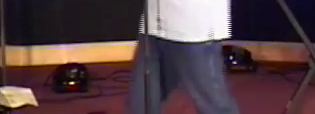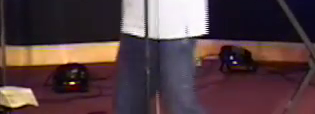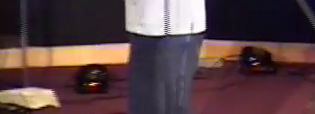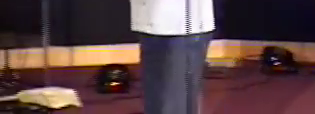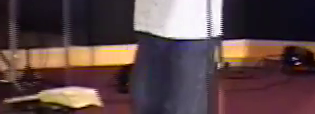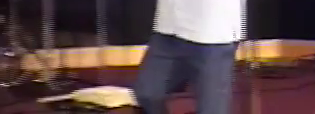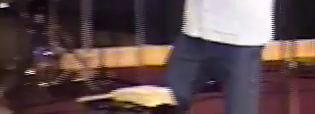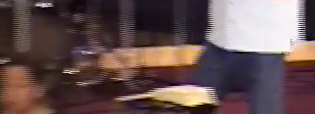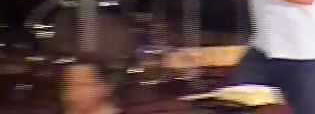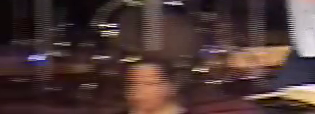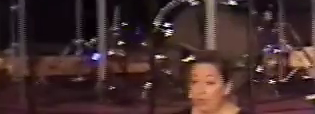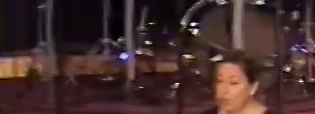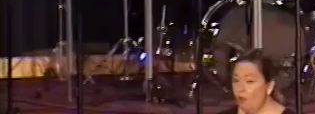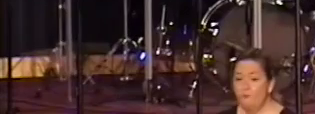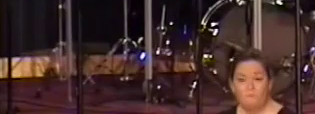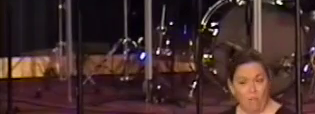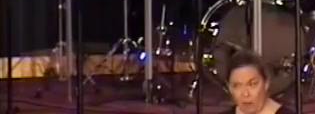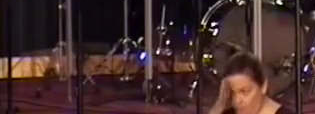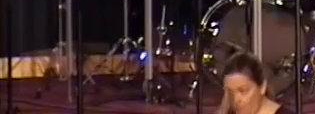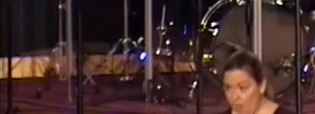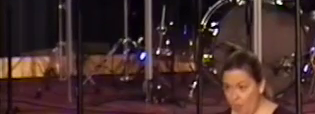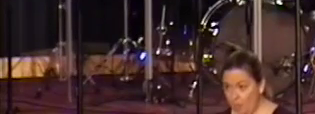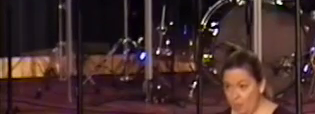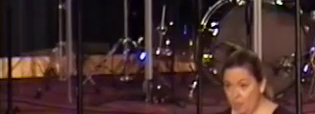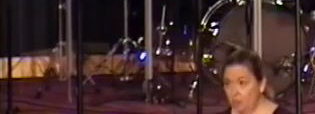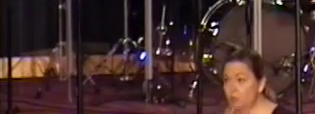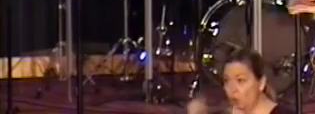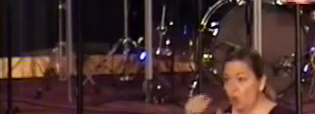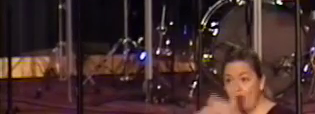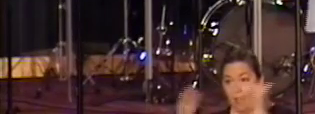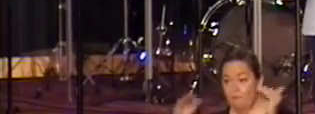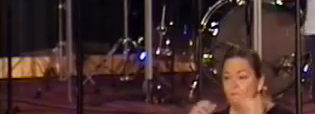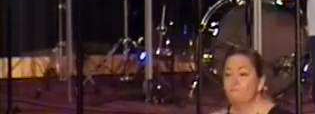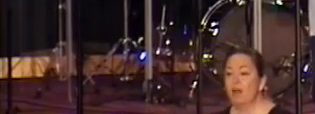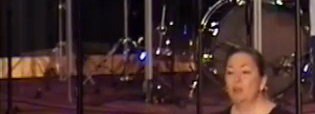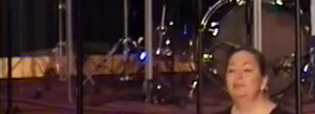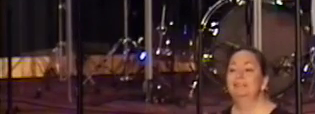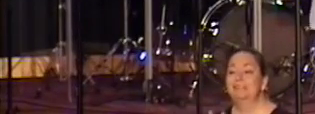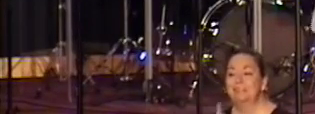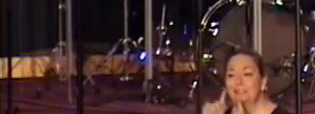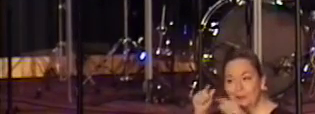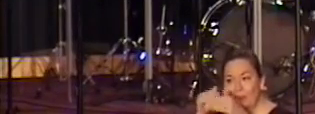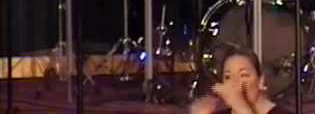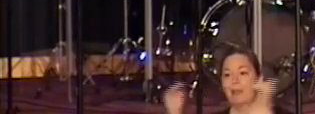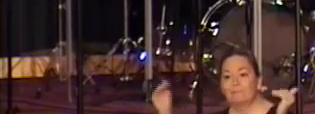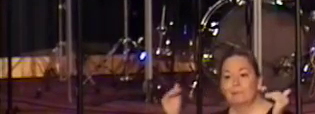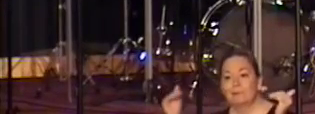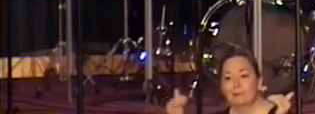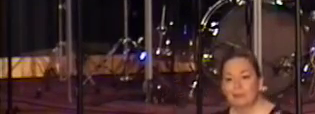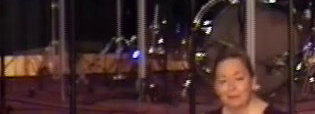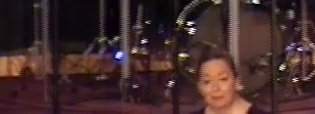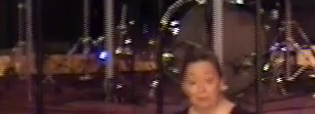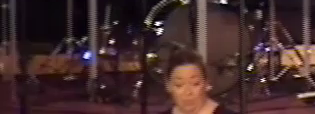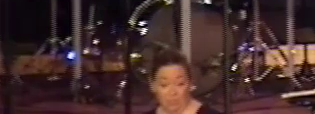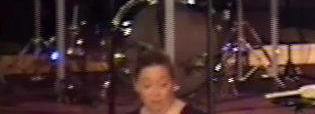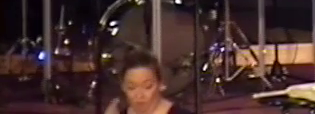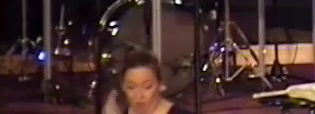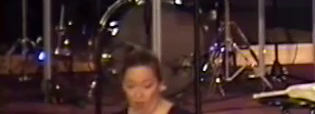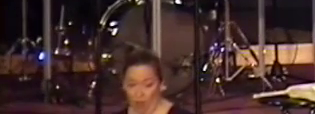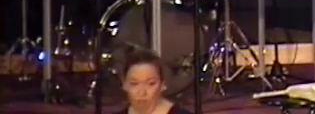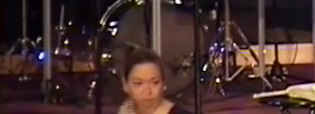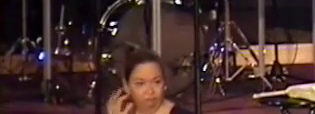not, don't follow a man to heaven. Follow Jesus to heaven. So it's easy for us to do that, to get caught up in